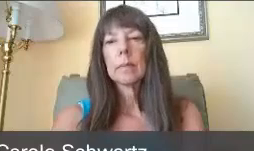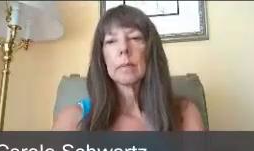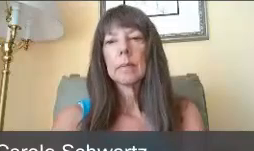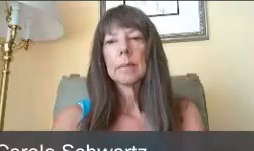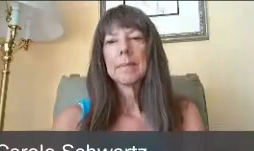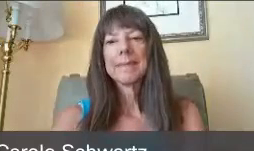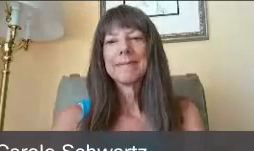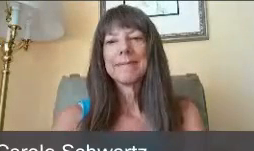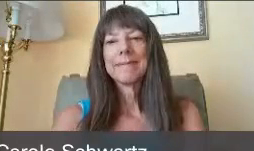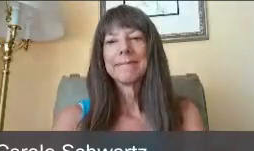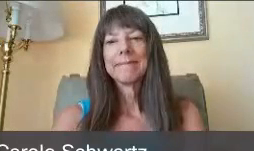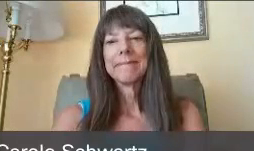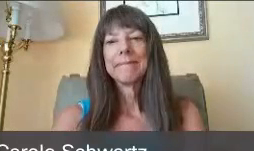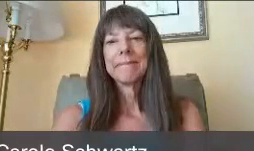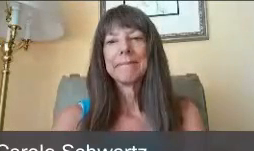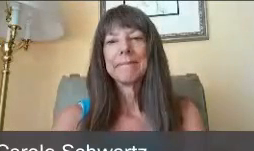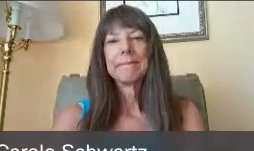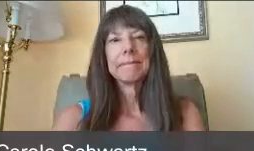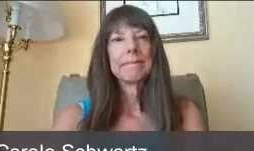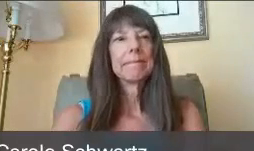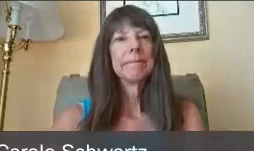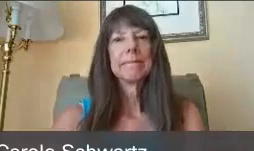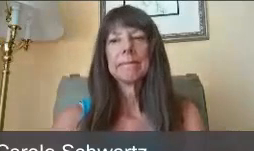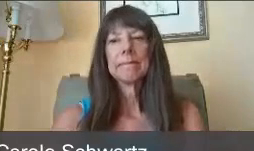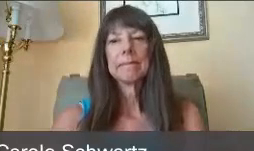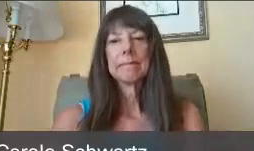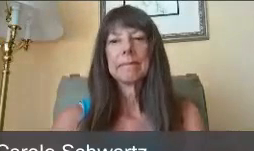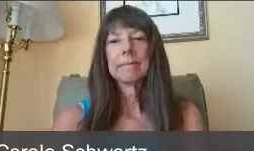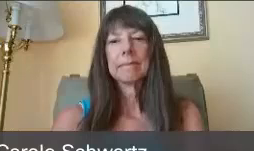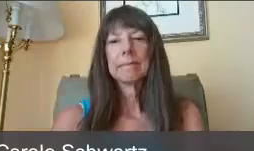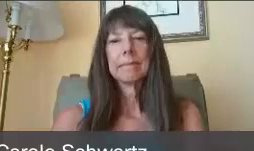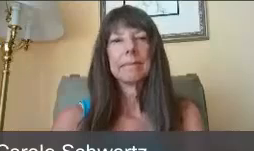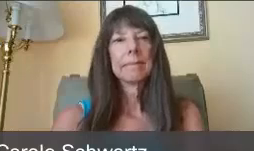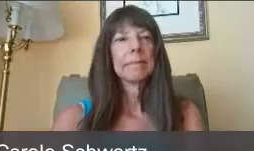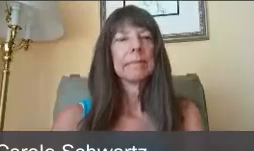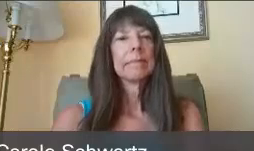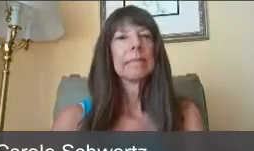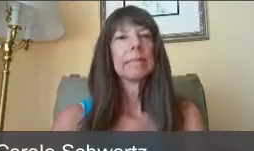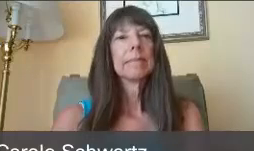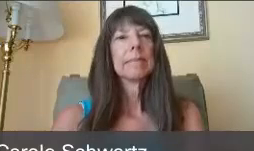talk. Yeah, go ahead. Whoever was asking a question. I can't see you, so please speak up.